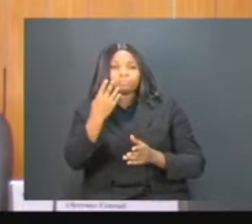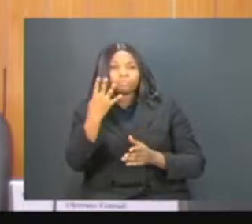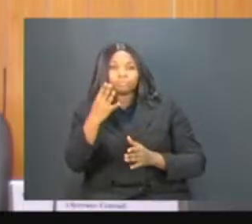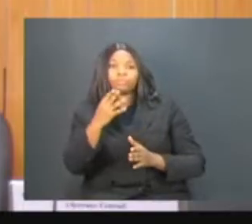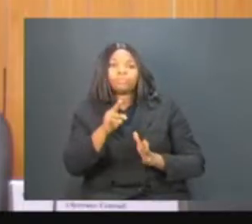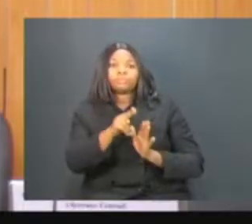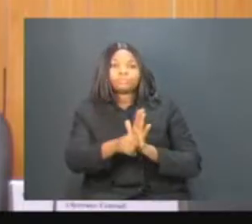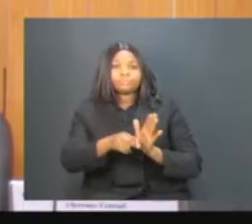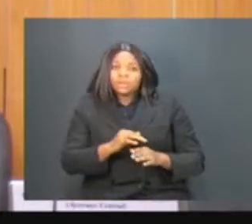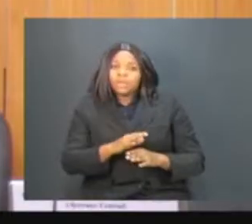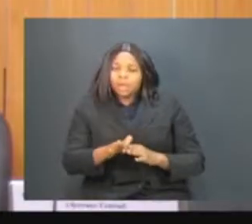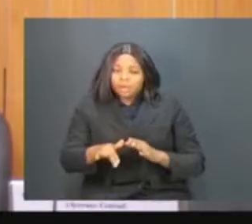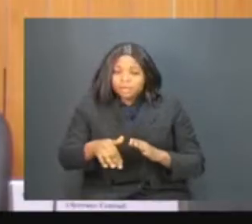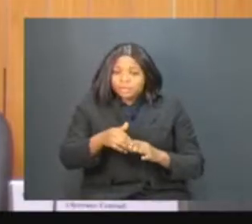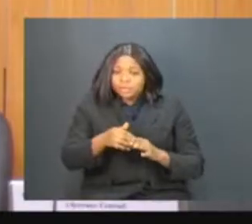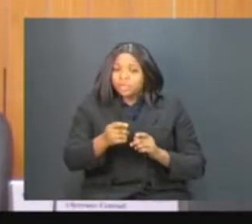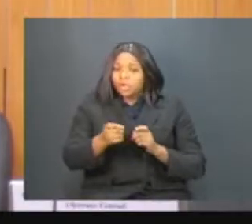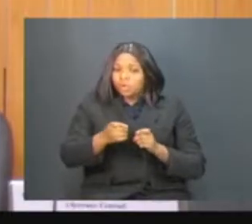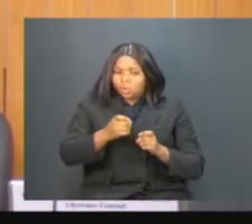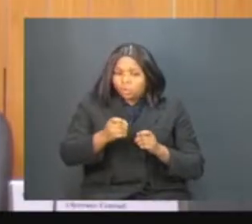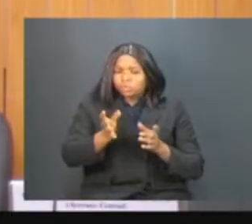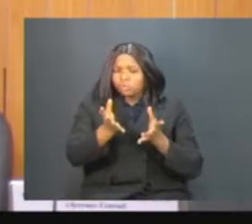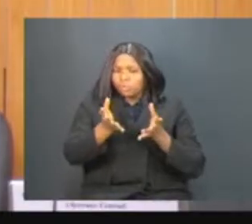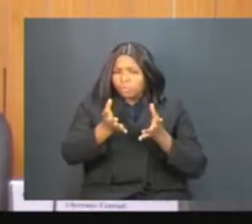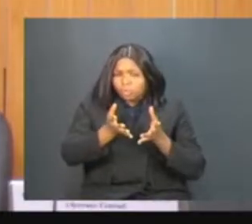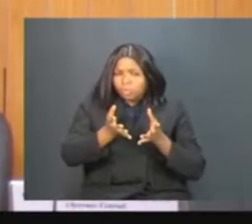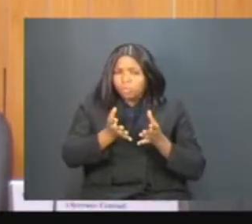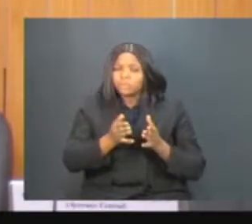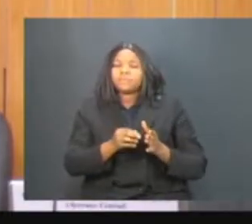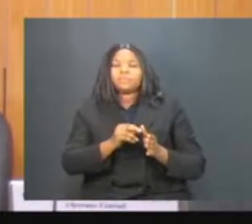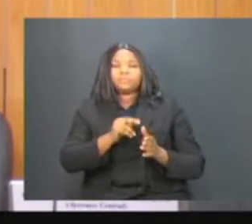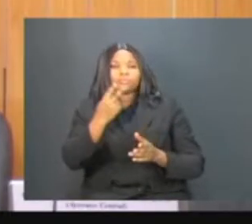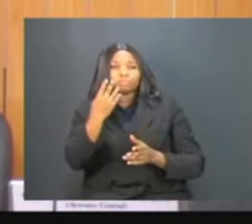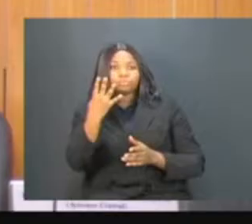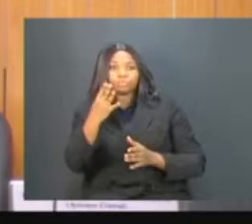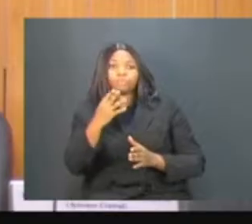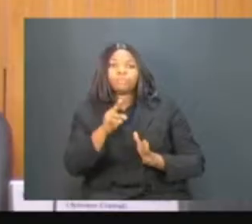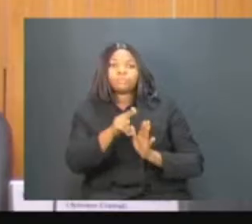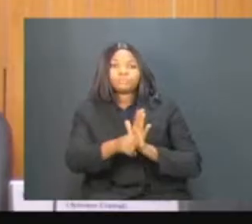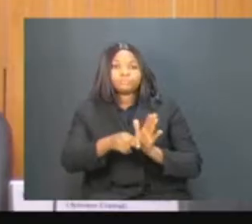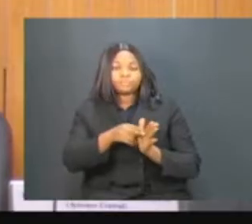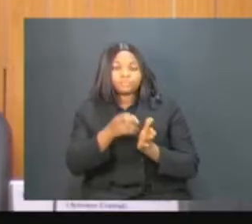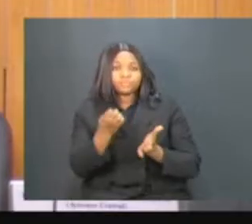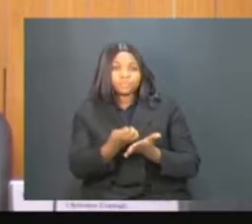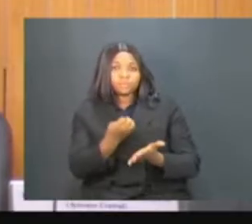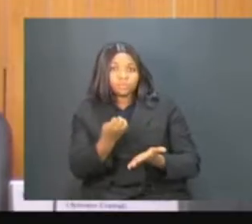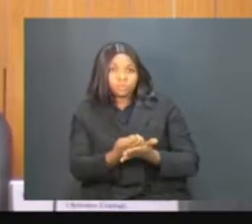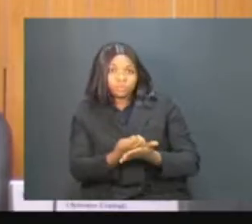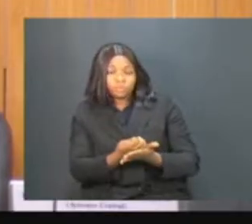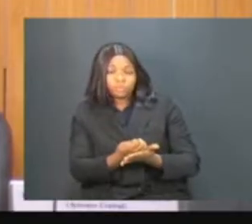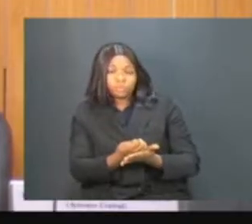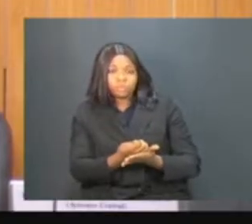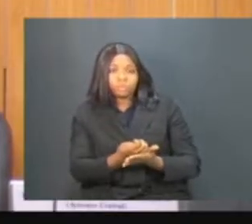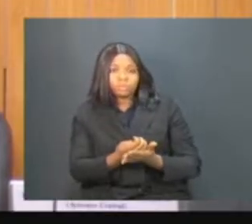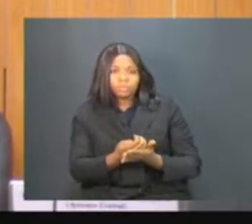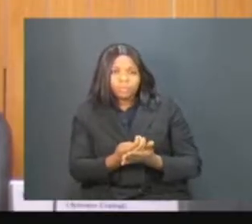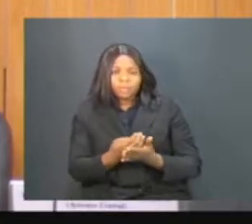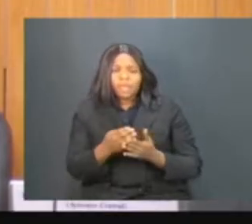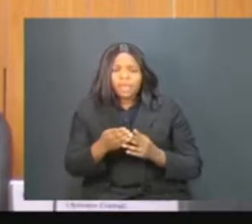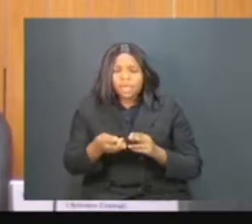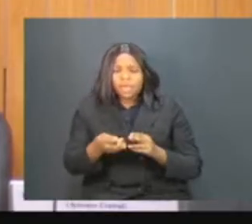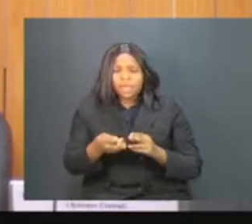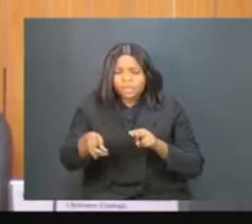relying on Drivers of the 24-hour economy today is the rise of